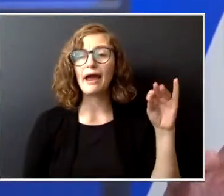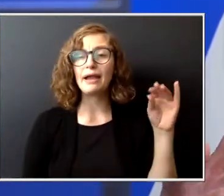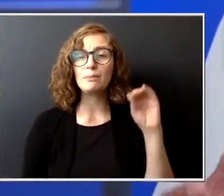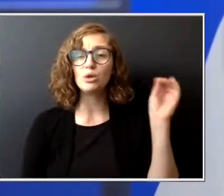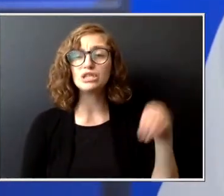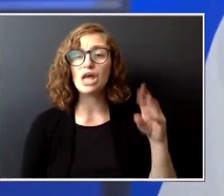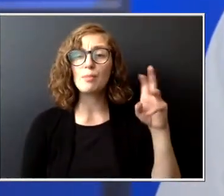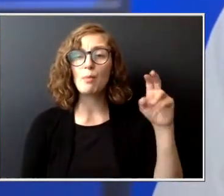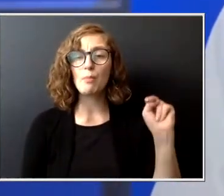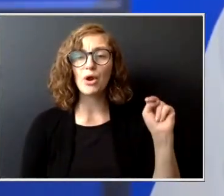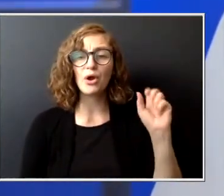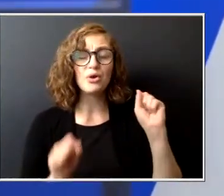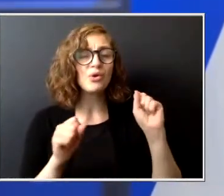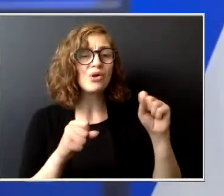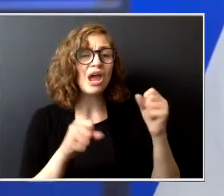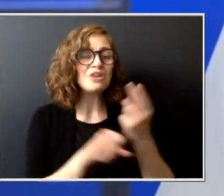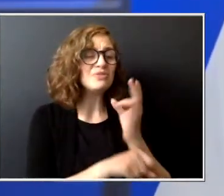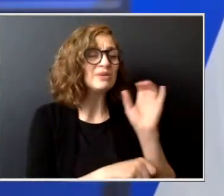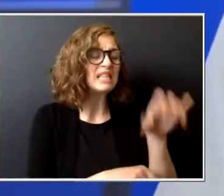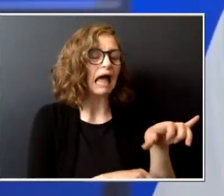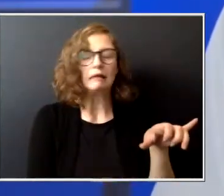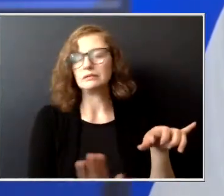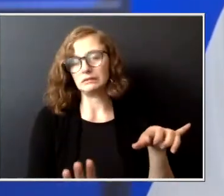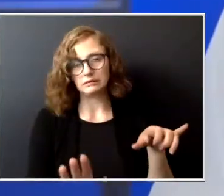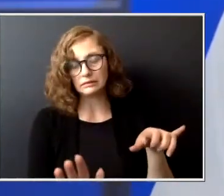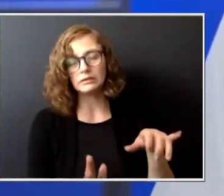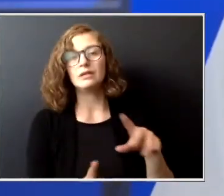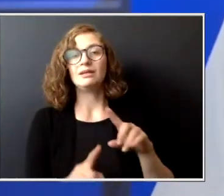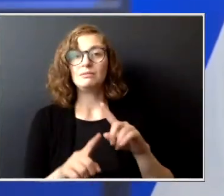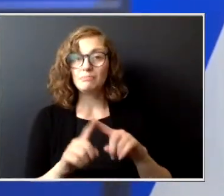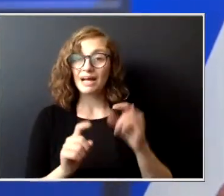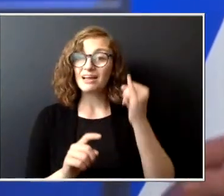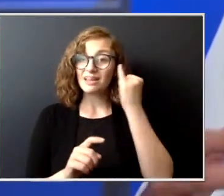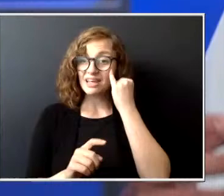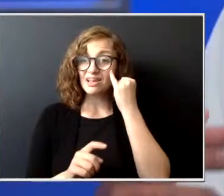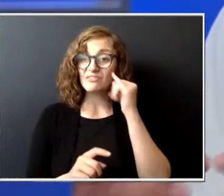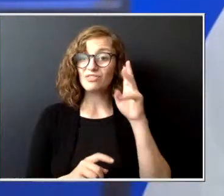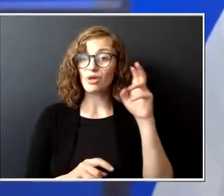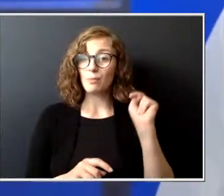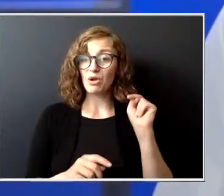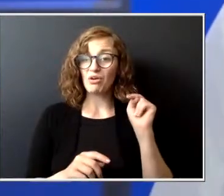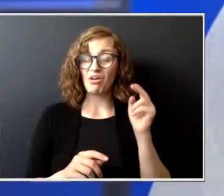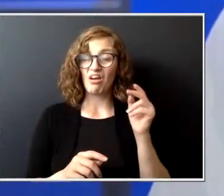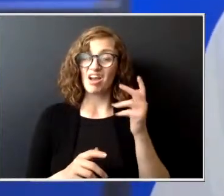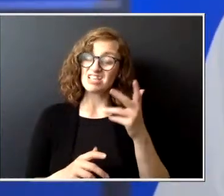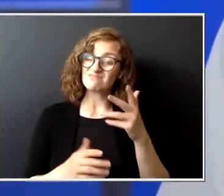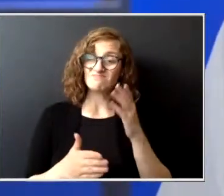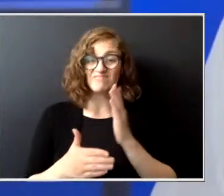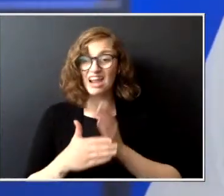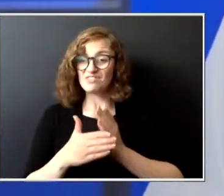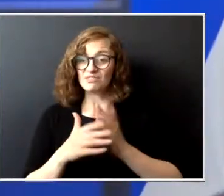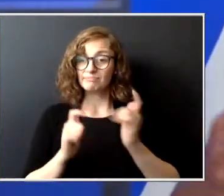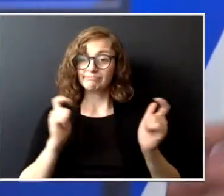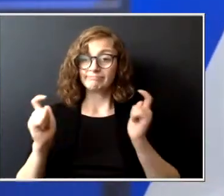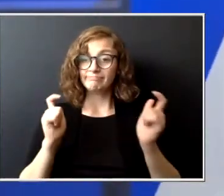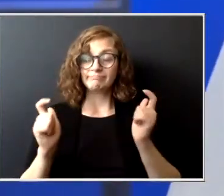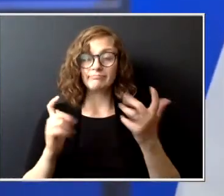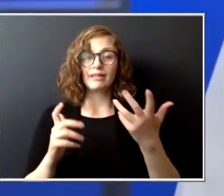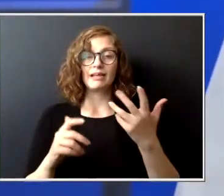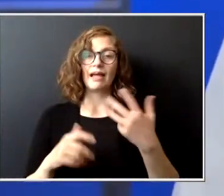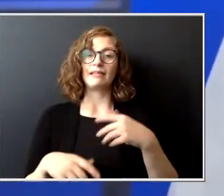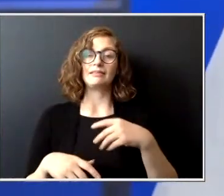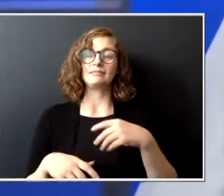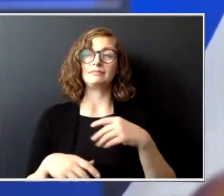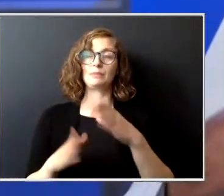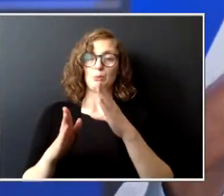have a modest size burn, patients are not the healthiest, or there are reasons why we would want to minimize the risk, risk of surgery. This is a product that